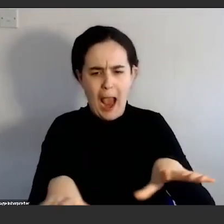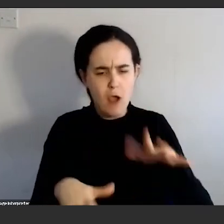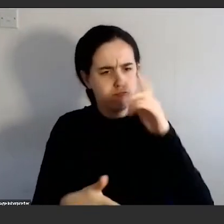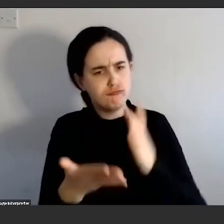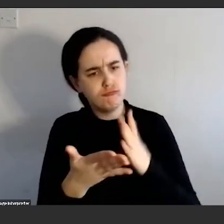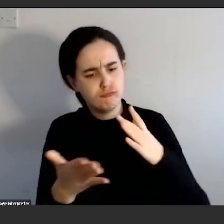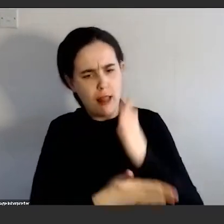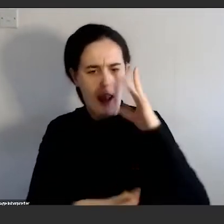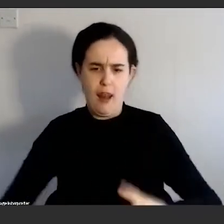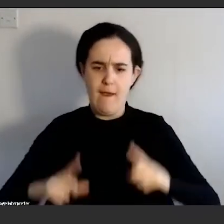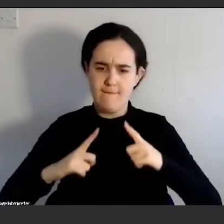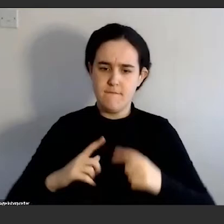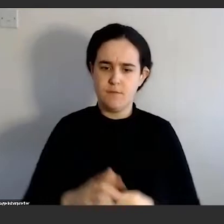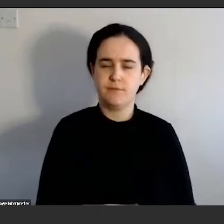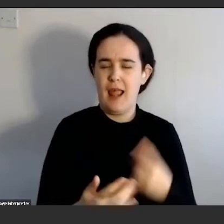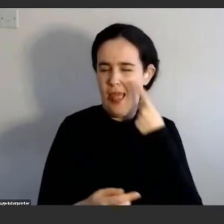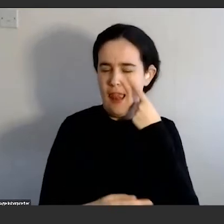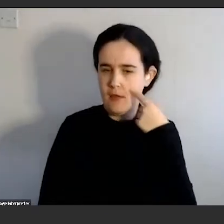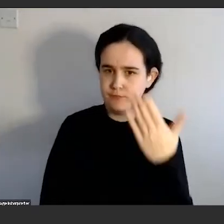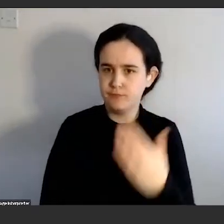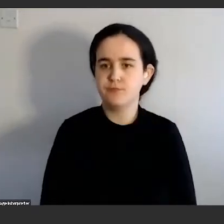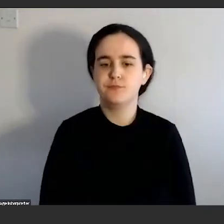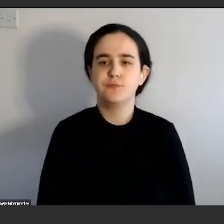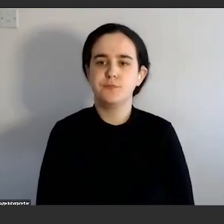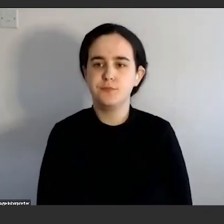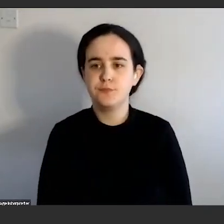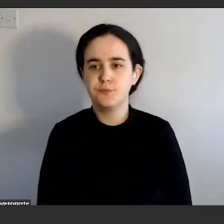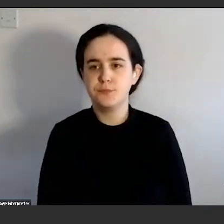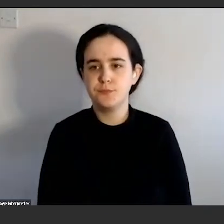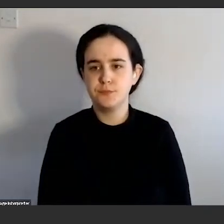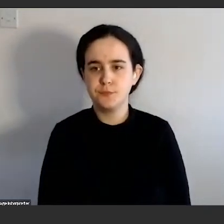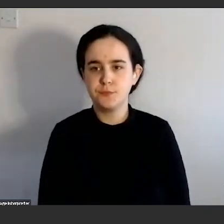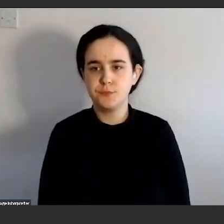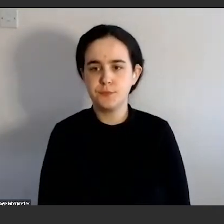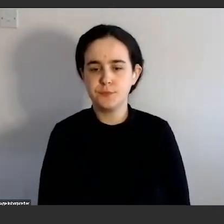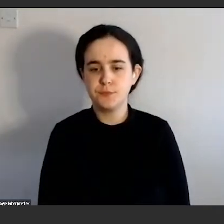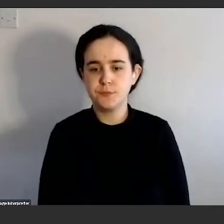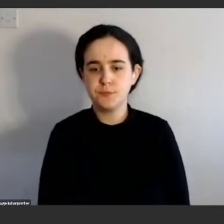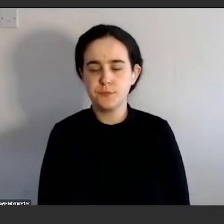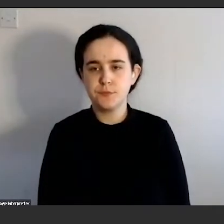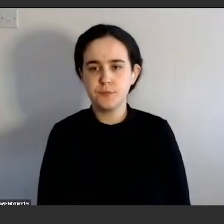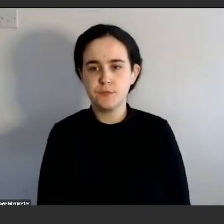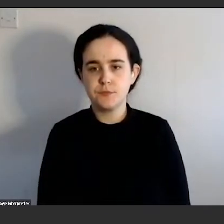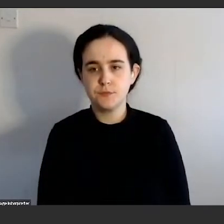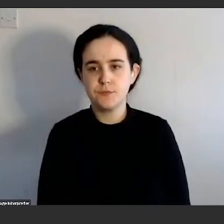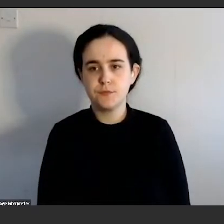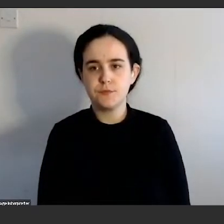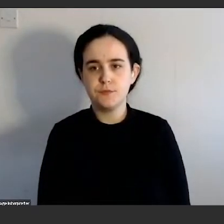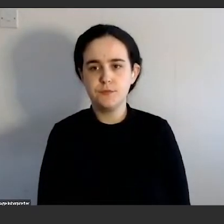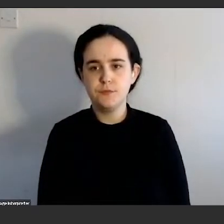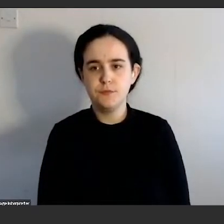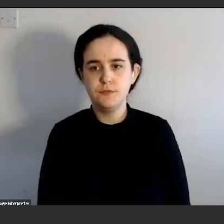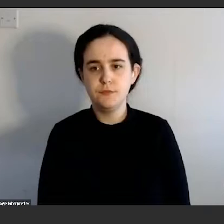Health for all means that everyone, everywhere, receives the quality, affordable